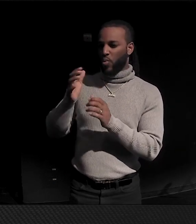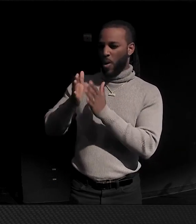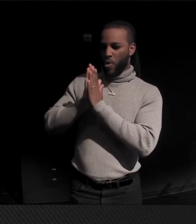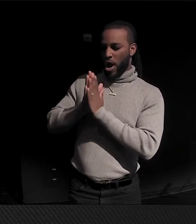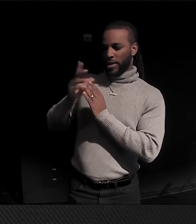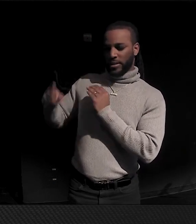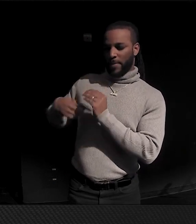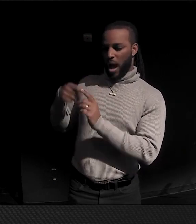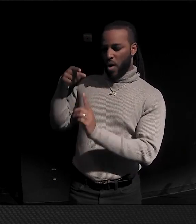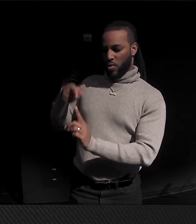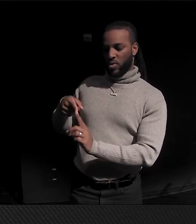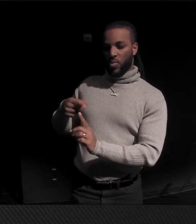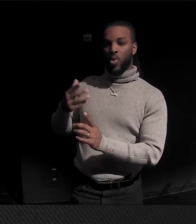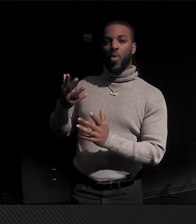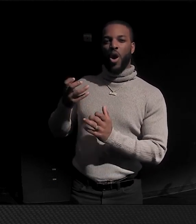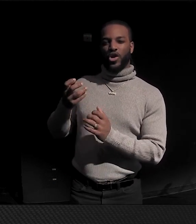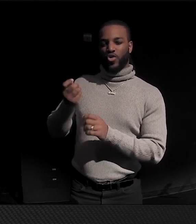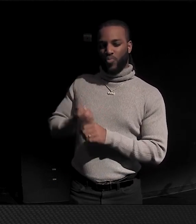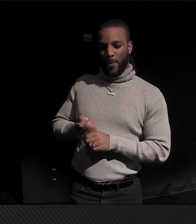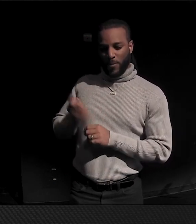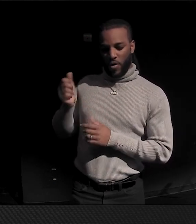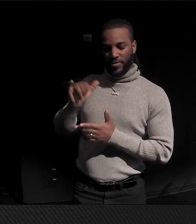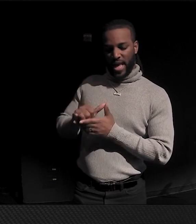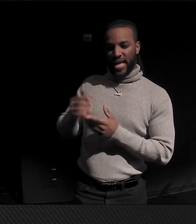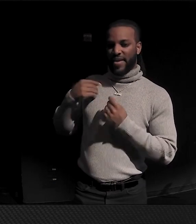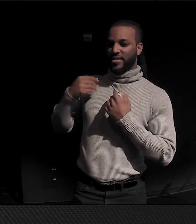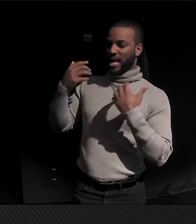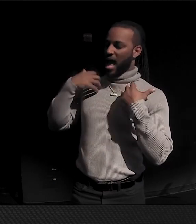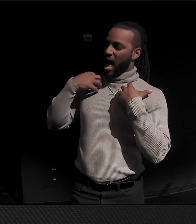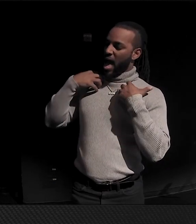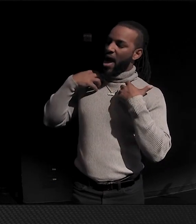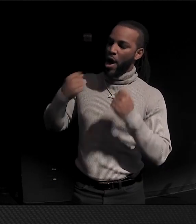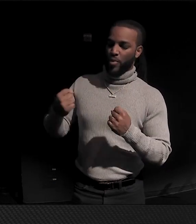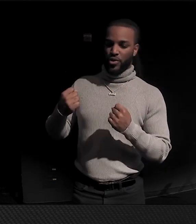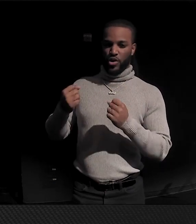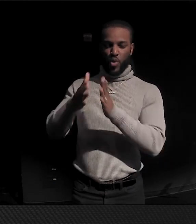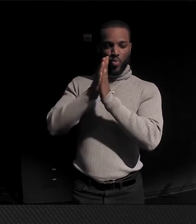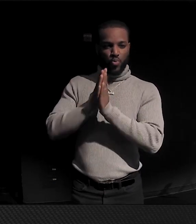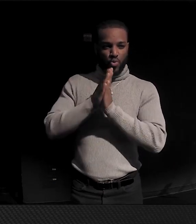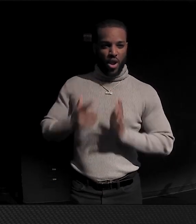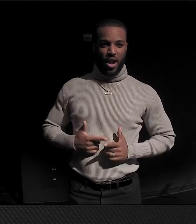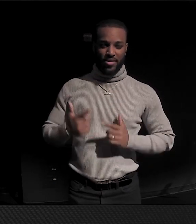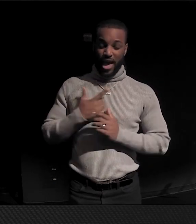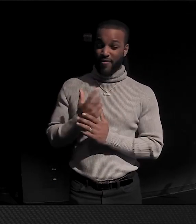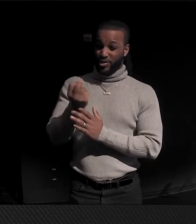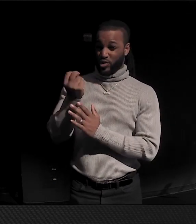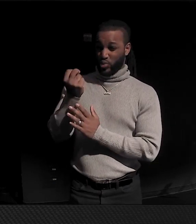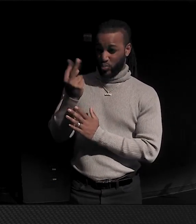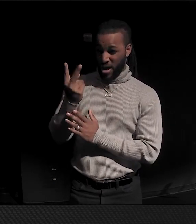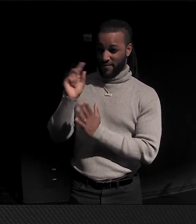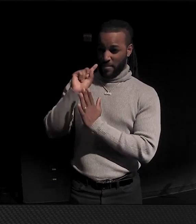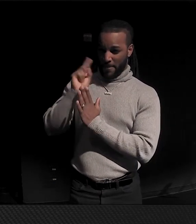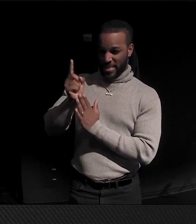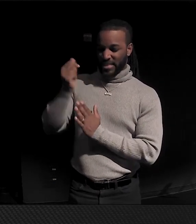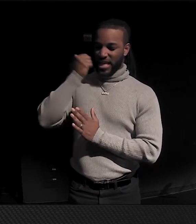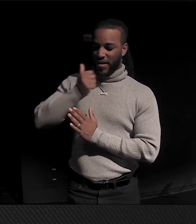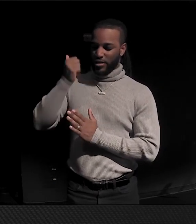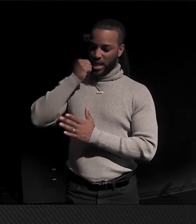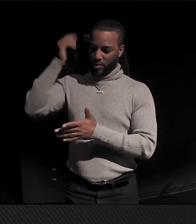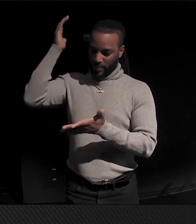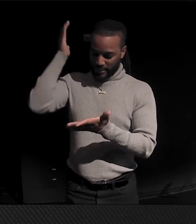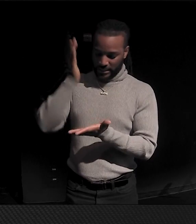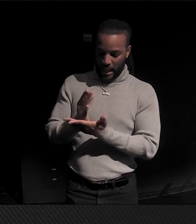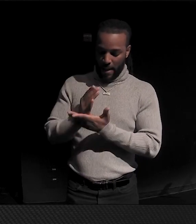about. And we want to remove that and give us a healthy, robust prayer life. 12 minutes a day where we stop to be